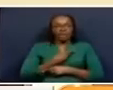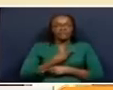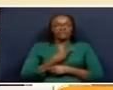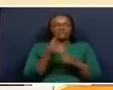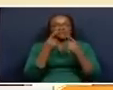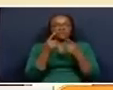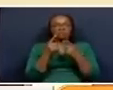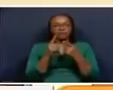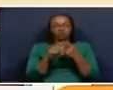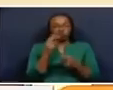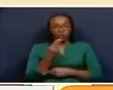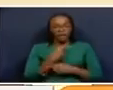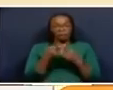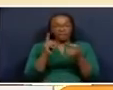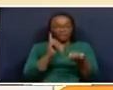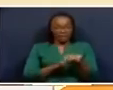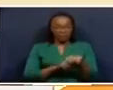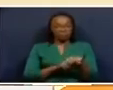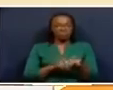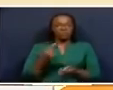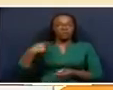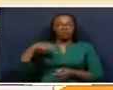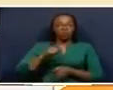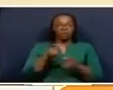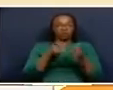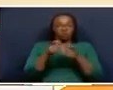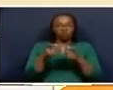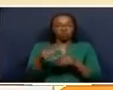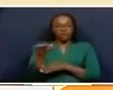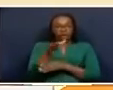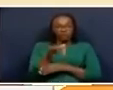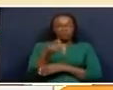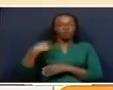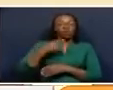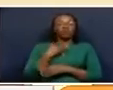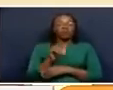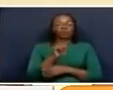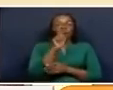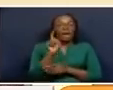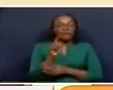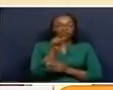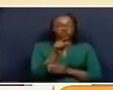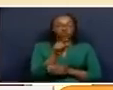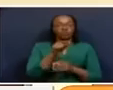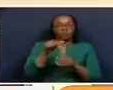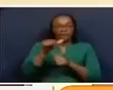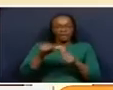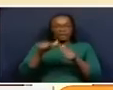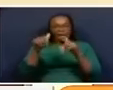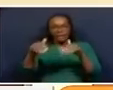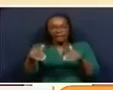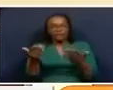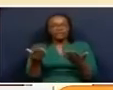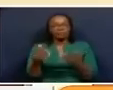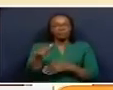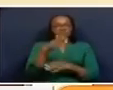speak at us, but when you are in a controlled environment, we are going to ask you about agriculture, we are going to ask you the